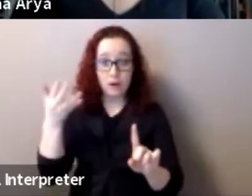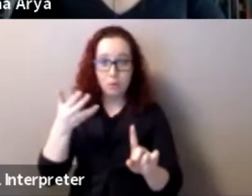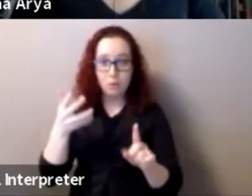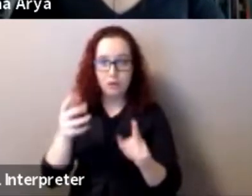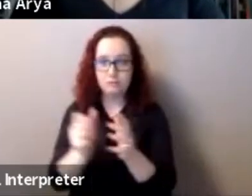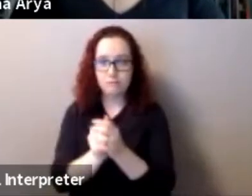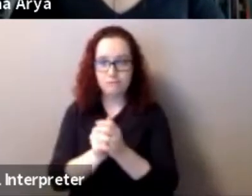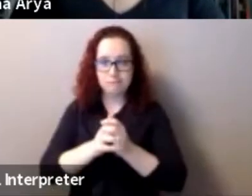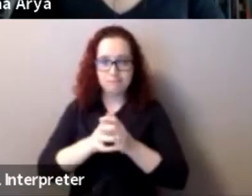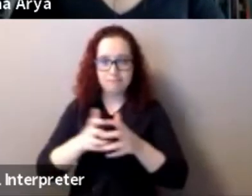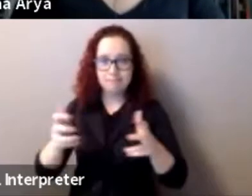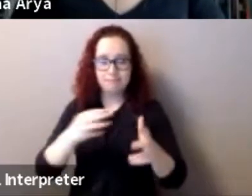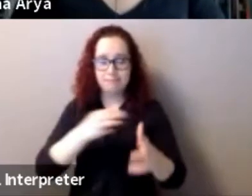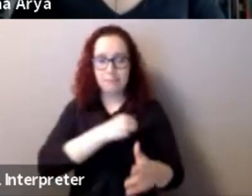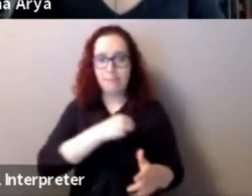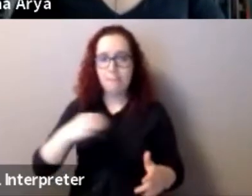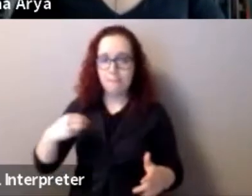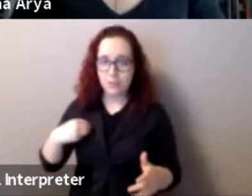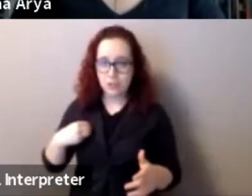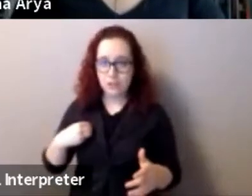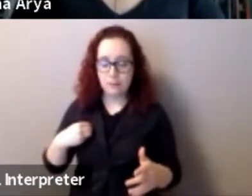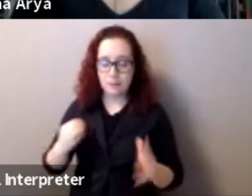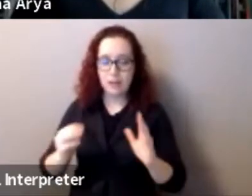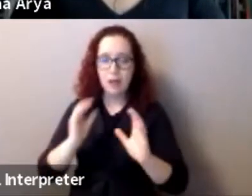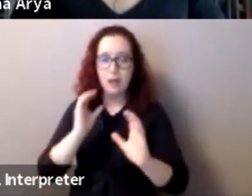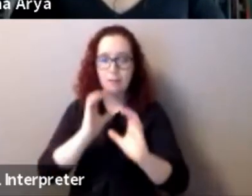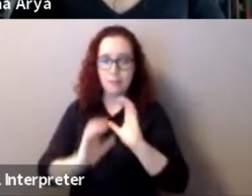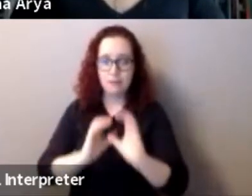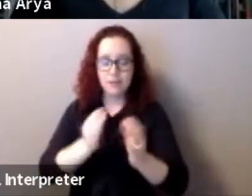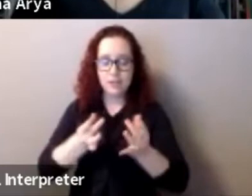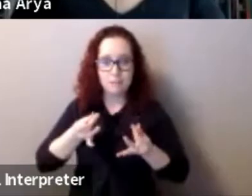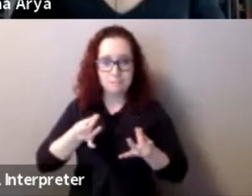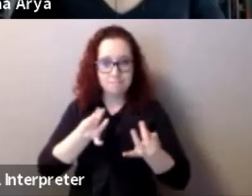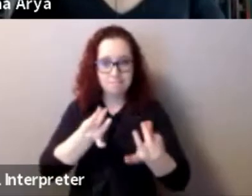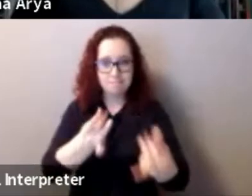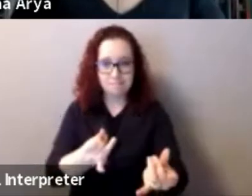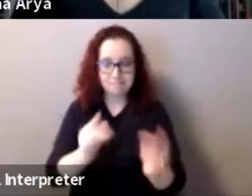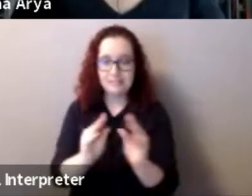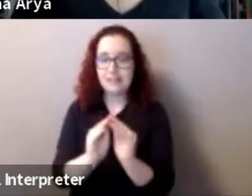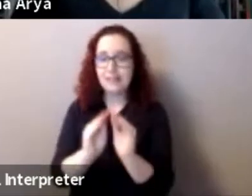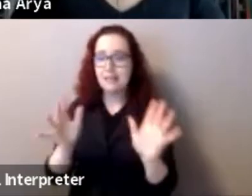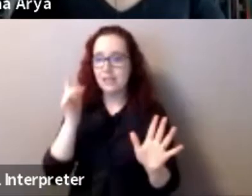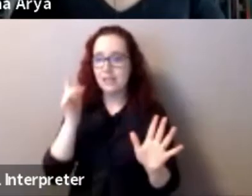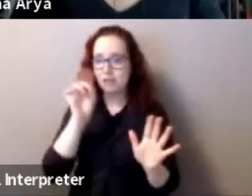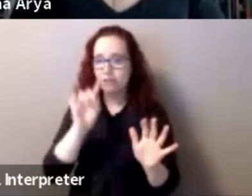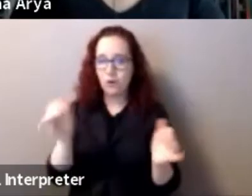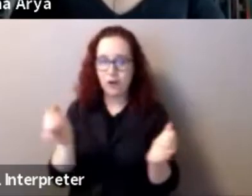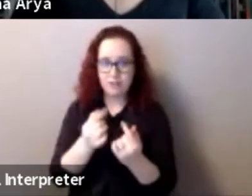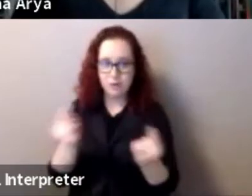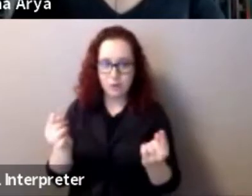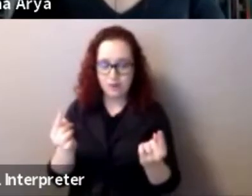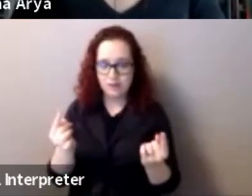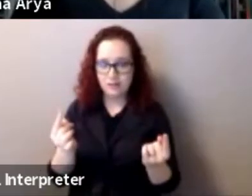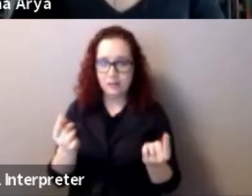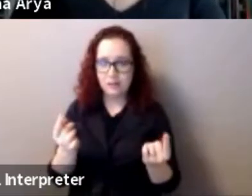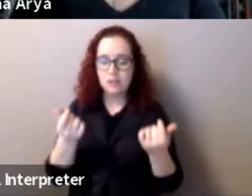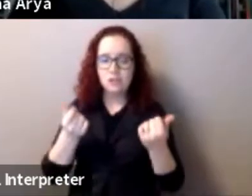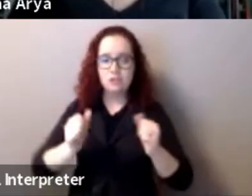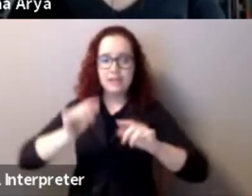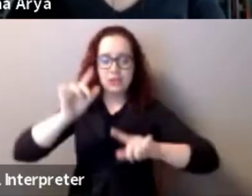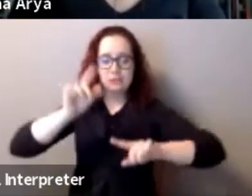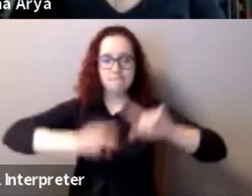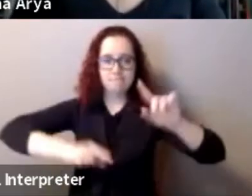membership, about keeping the communications lines open for everybody. Try to diversify those practices as